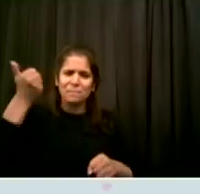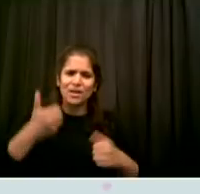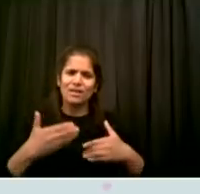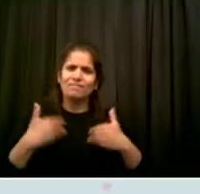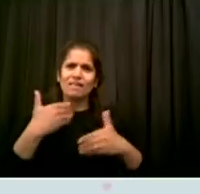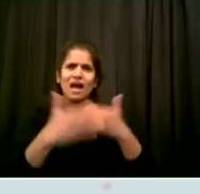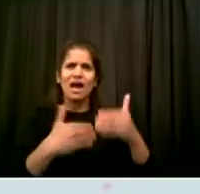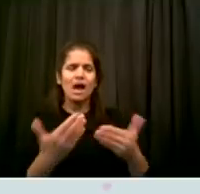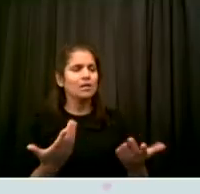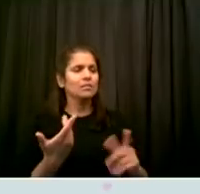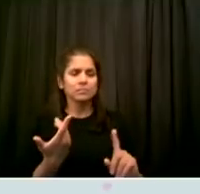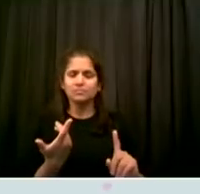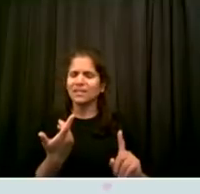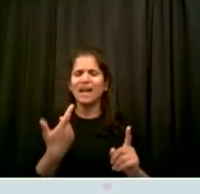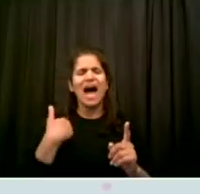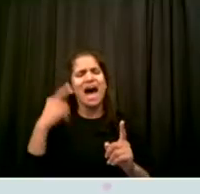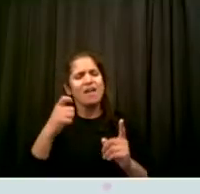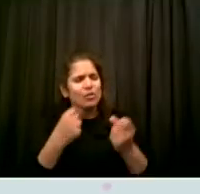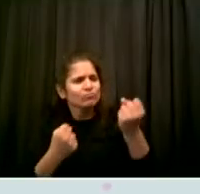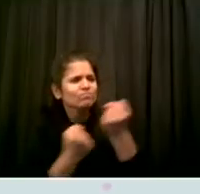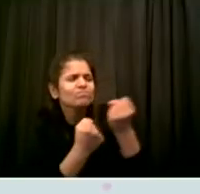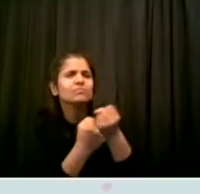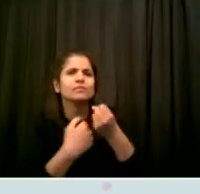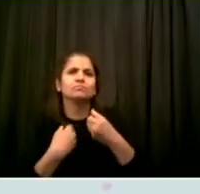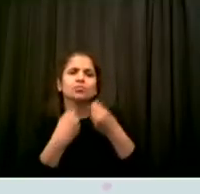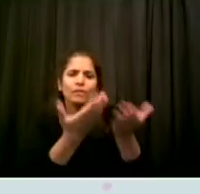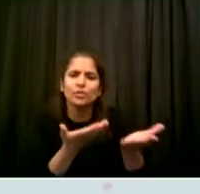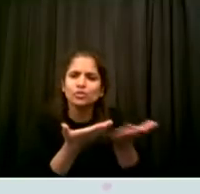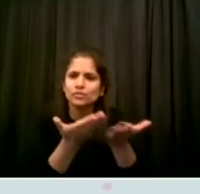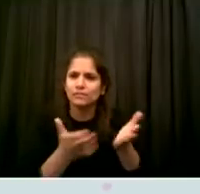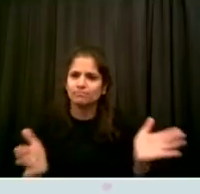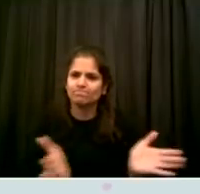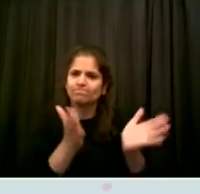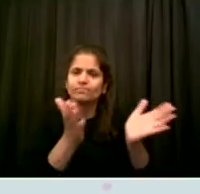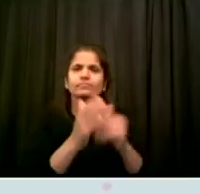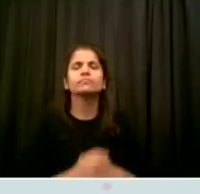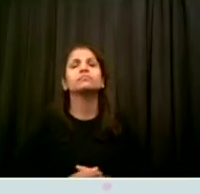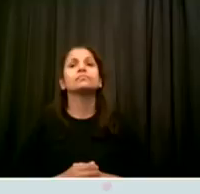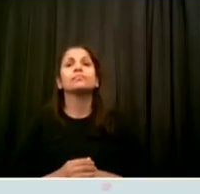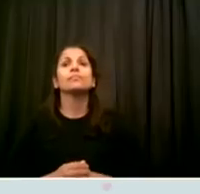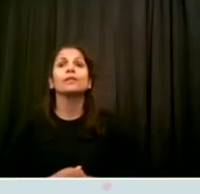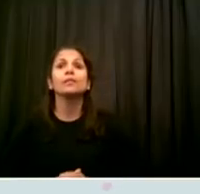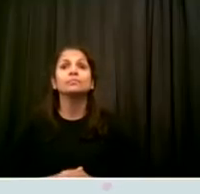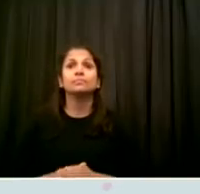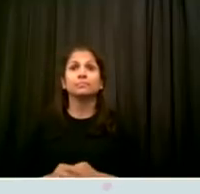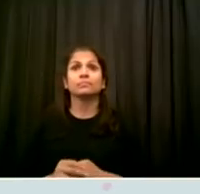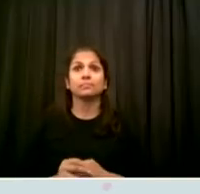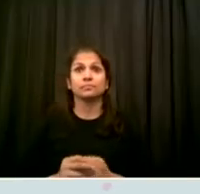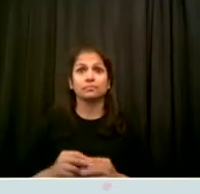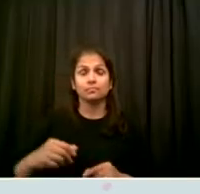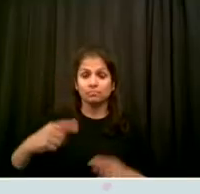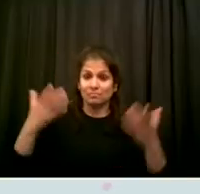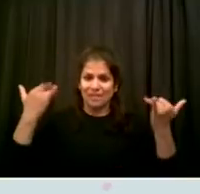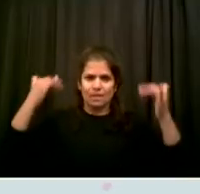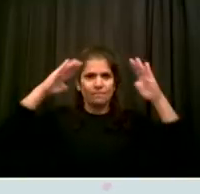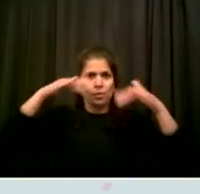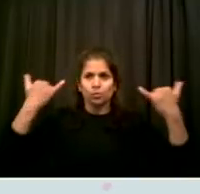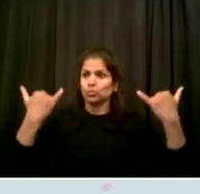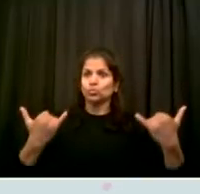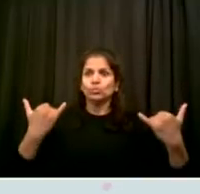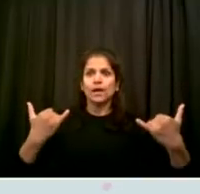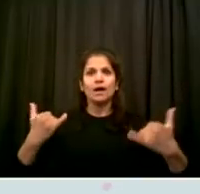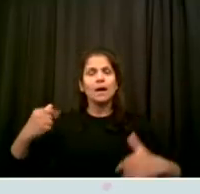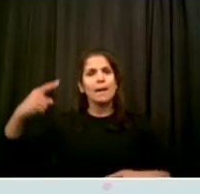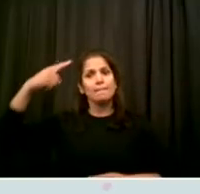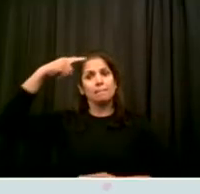Health Awareness Month. So everybody, this is a time to reflect, to think about how we